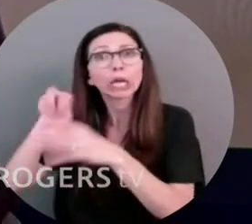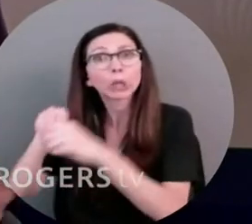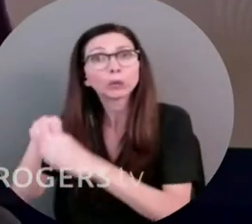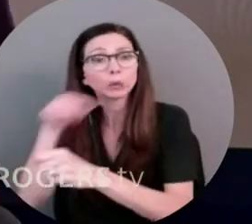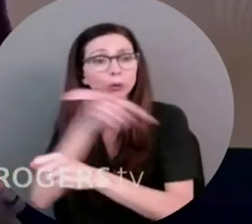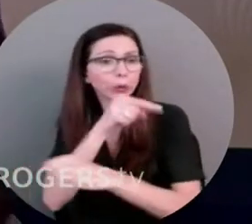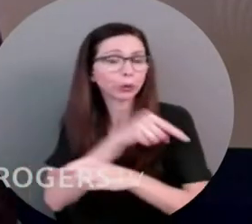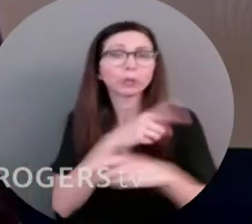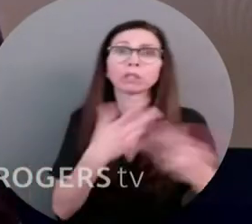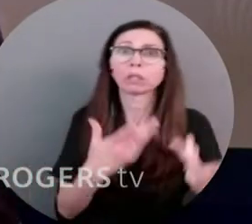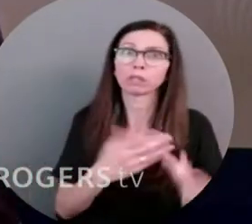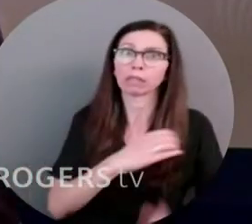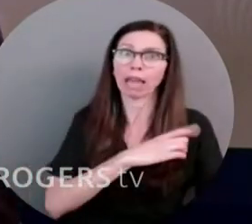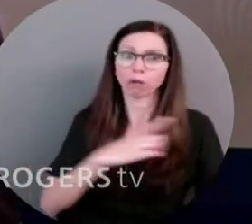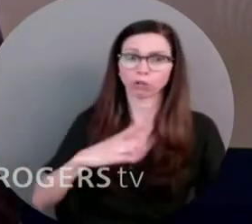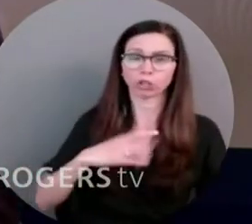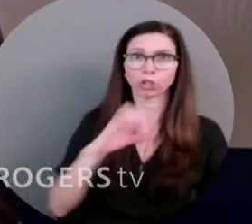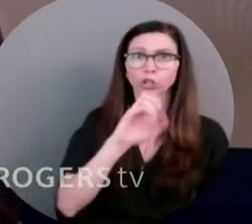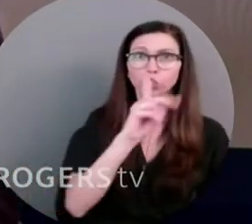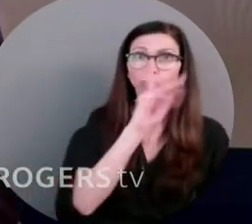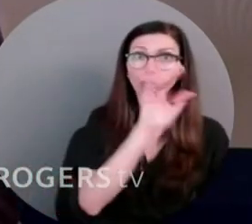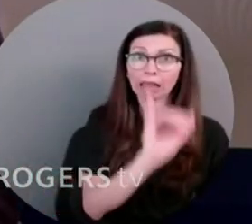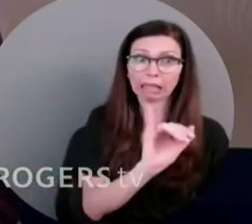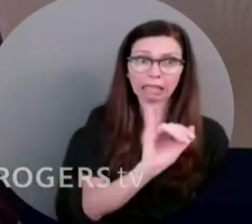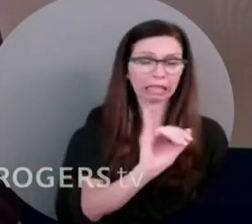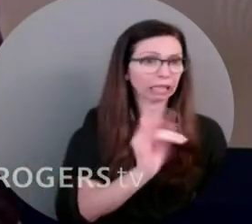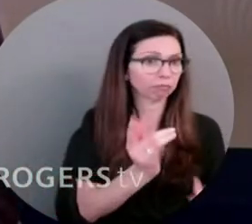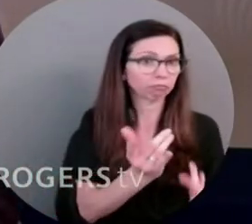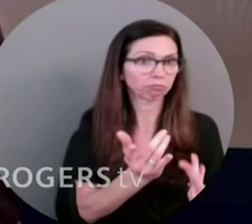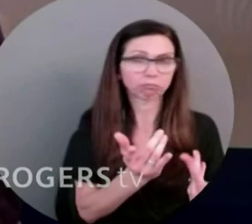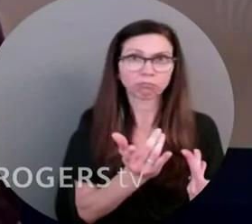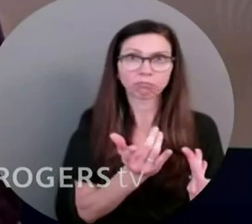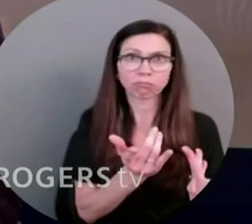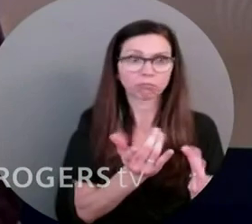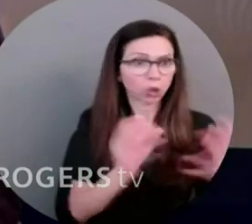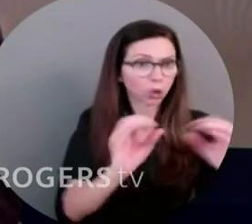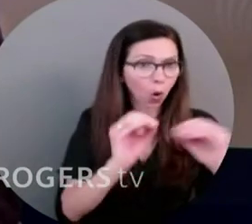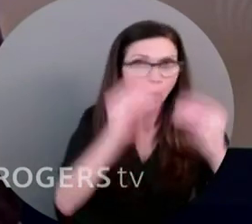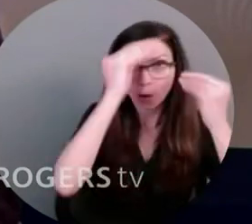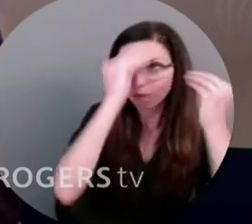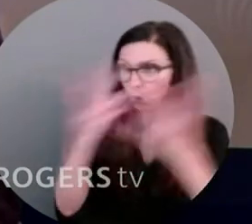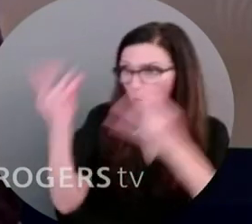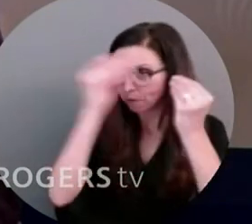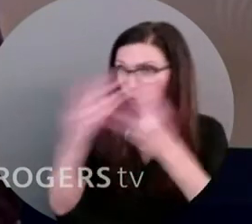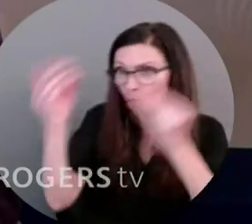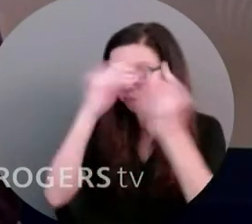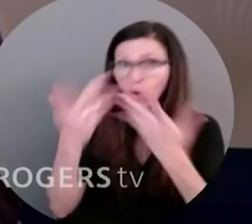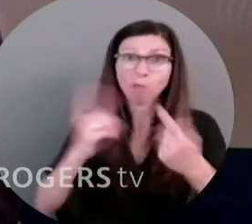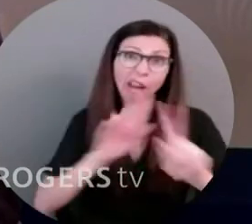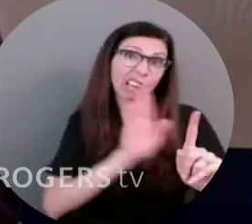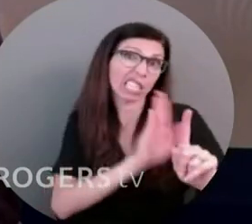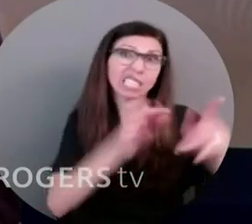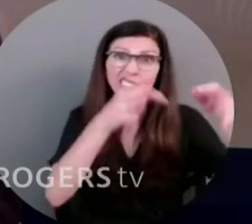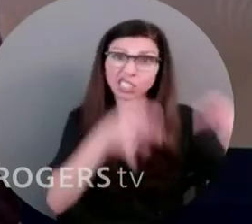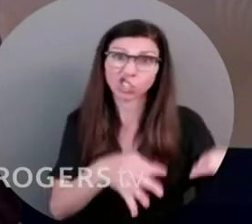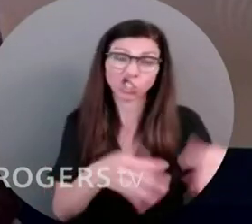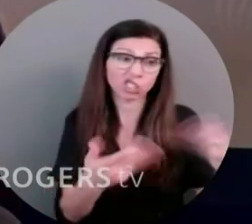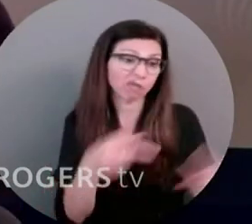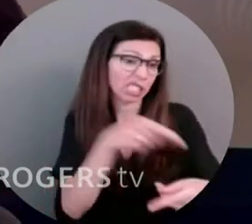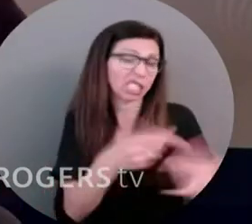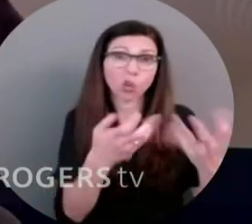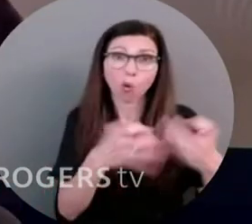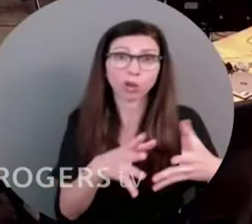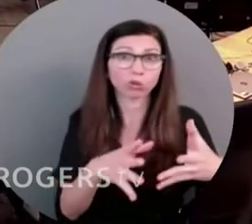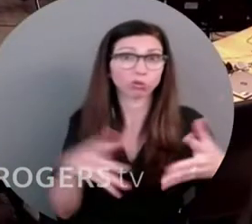for Mr. Shirelli not to talk to Mr. Marlowe, but at the end of the day, really, it's his choice not to cooperate with Mr.